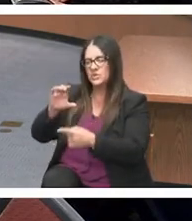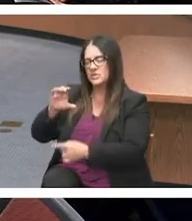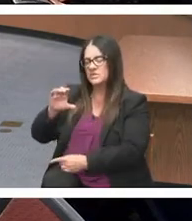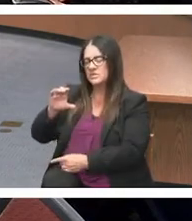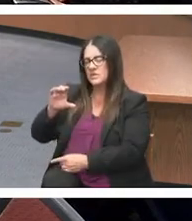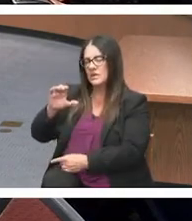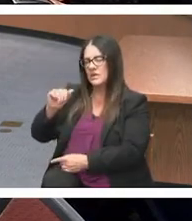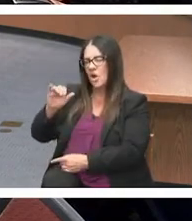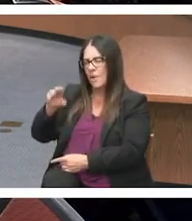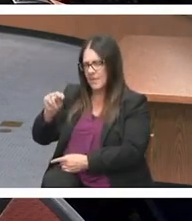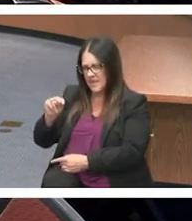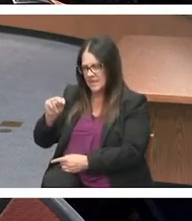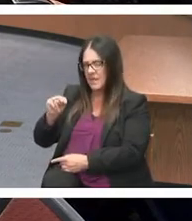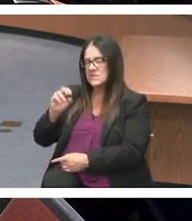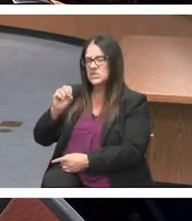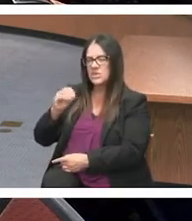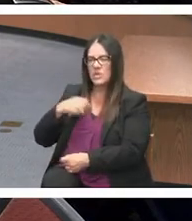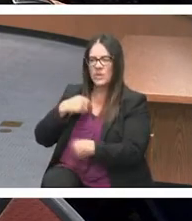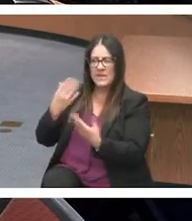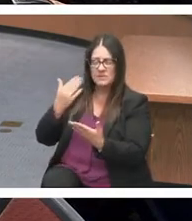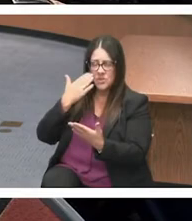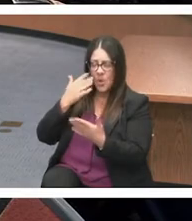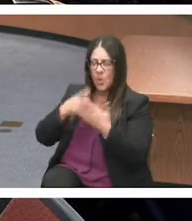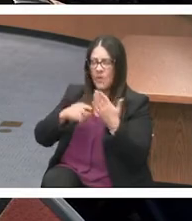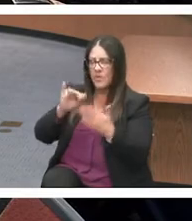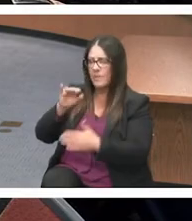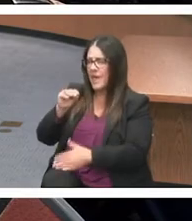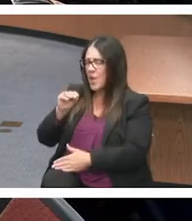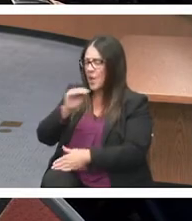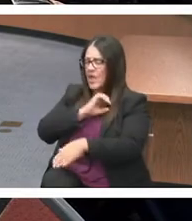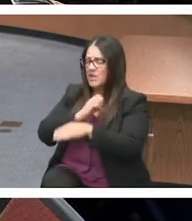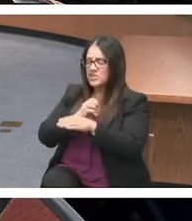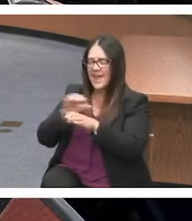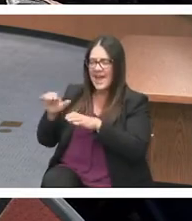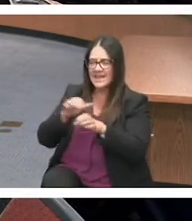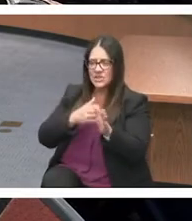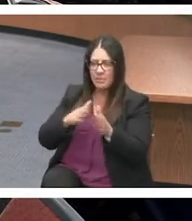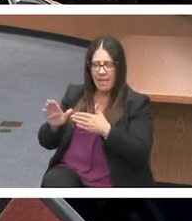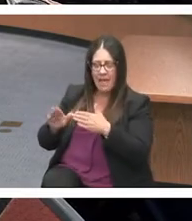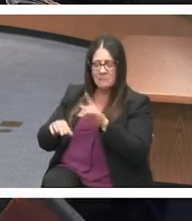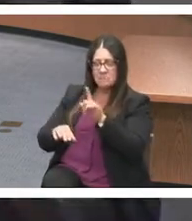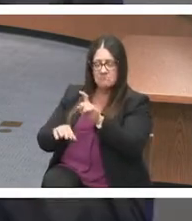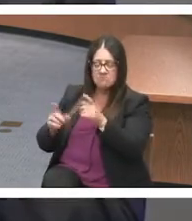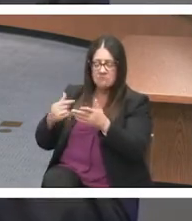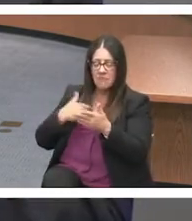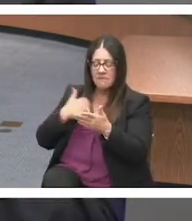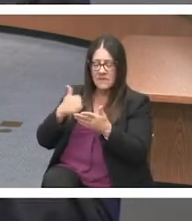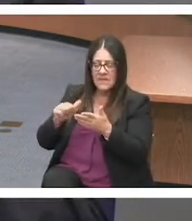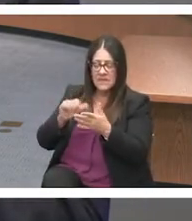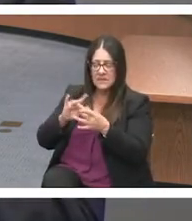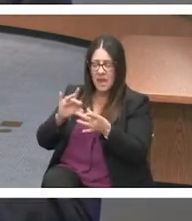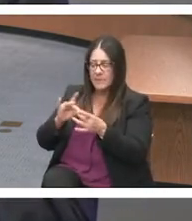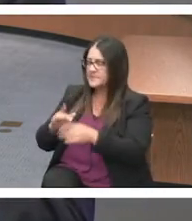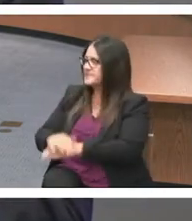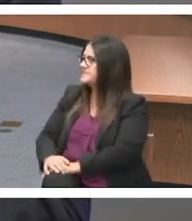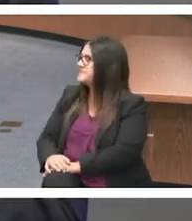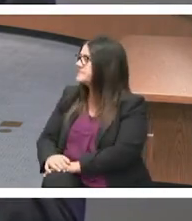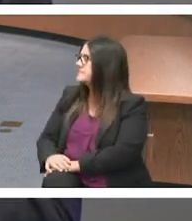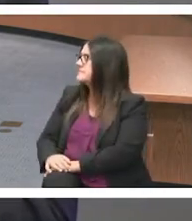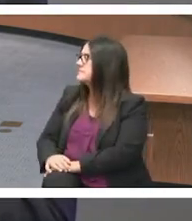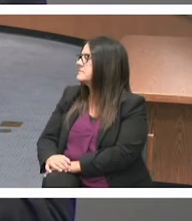I just wanted to get some thoughts about the Bioenergy Action Plan on your agenda. Well, look, fascinating question. I think